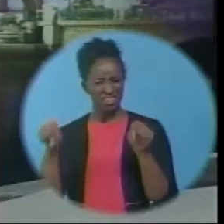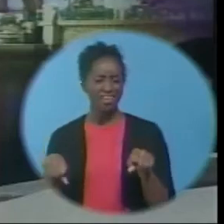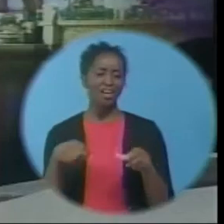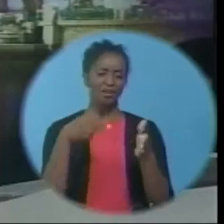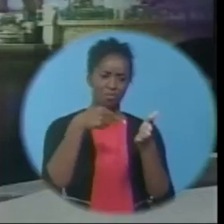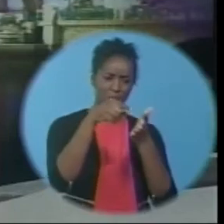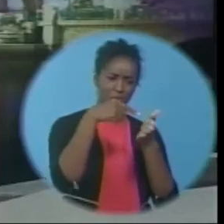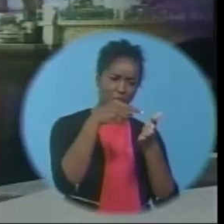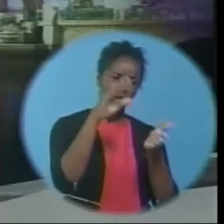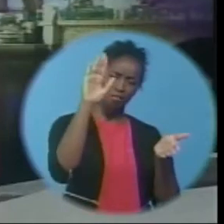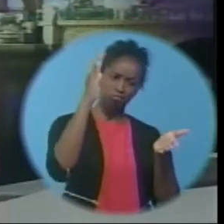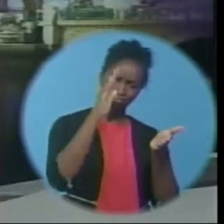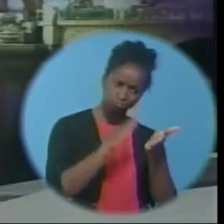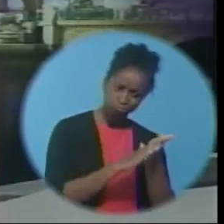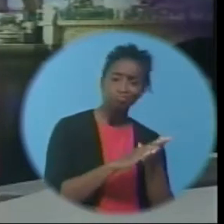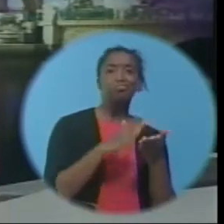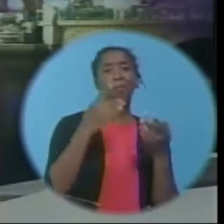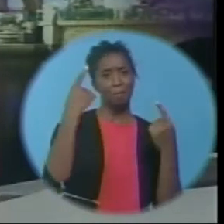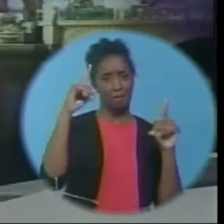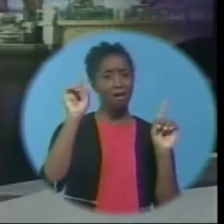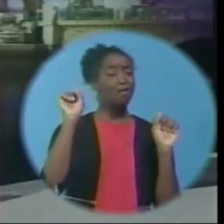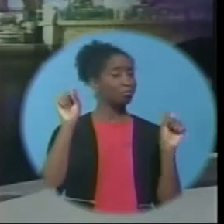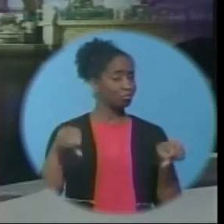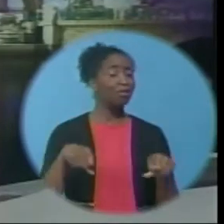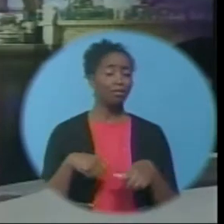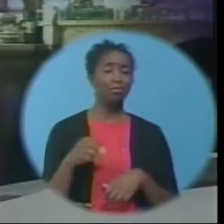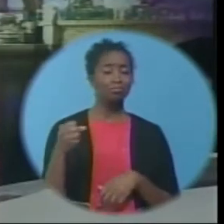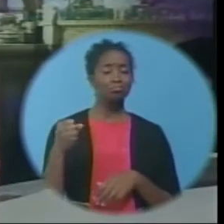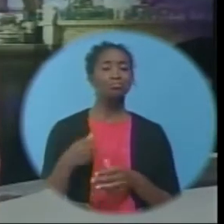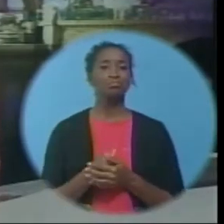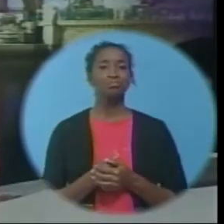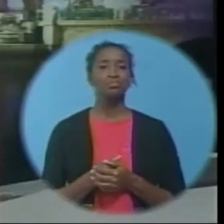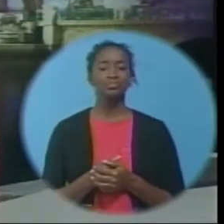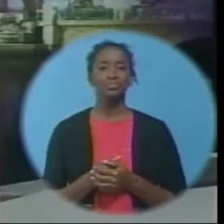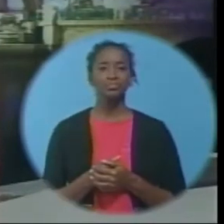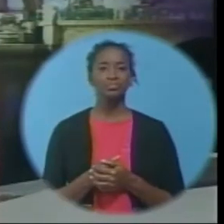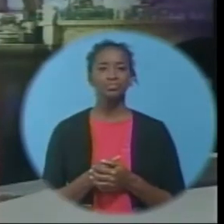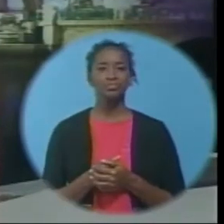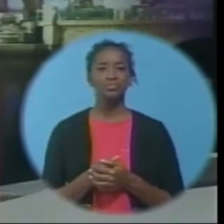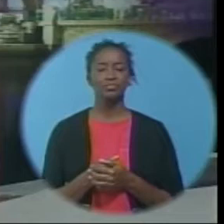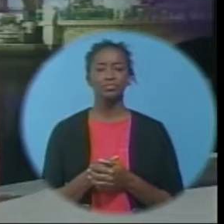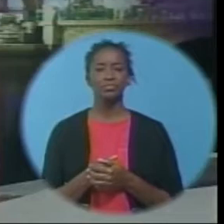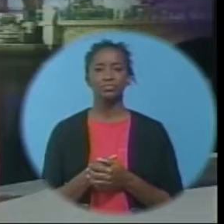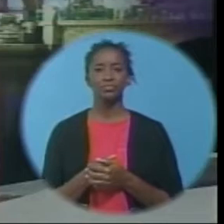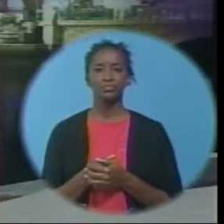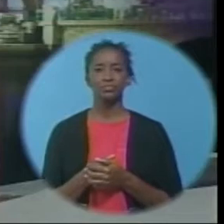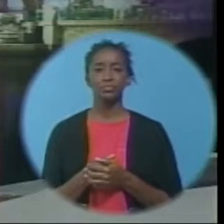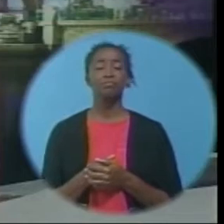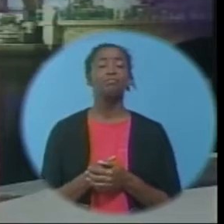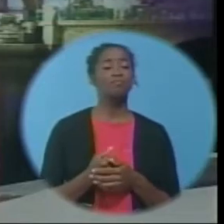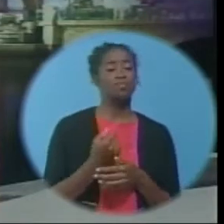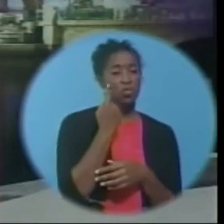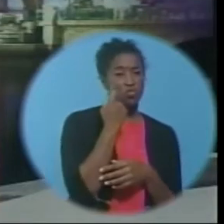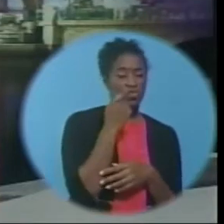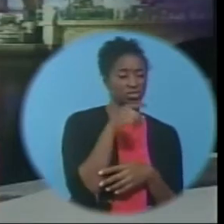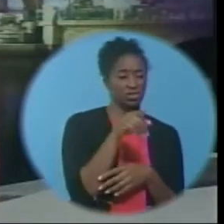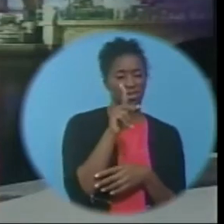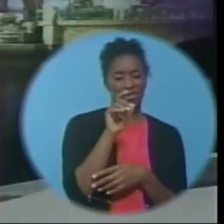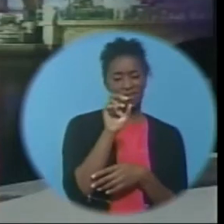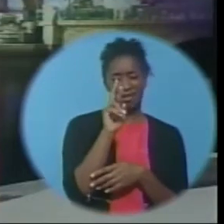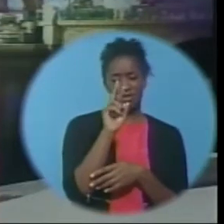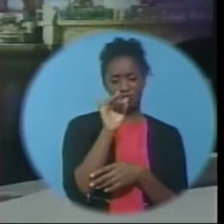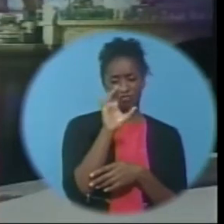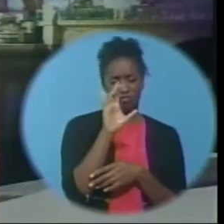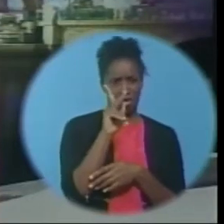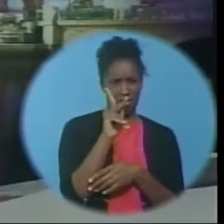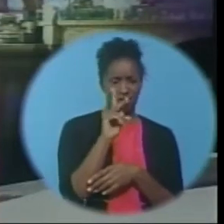St. Peter's seat in the next general election. Well, days after the killing of Kenrick Adolphus Spooner, lawmen have made